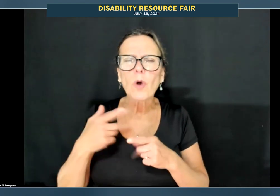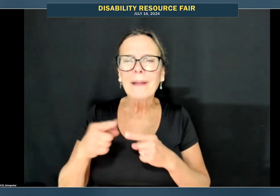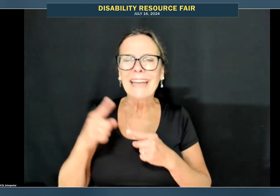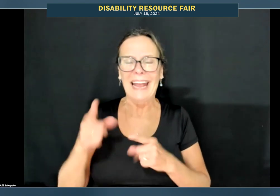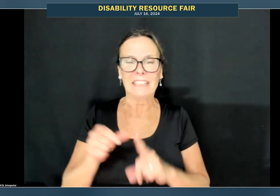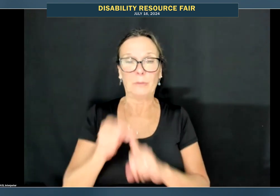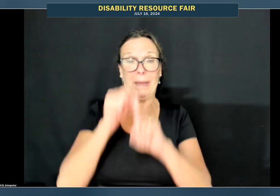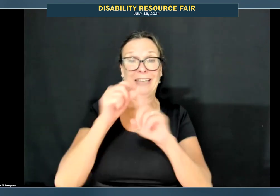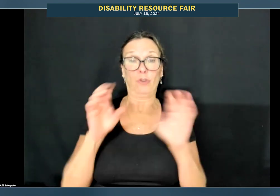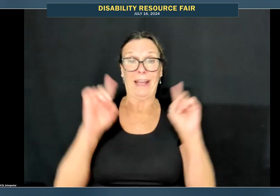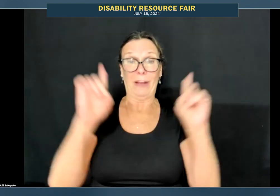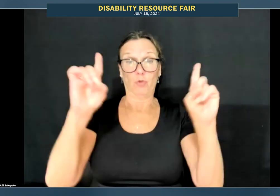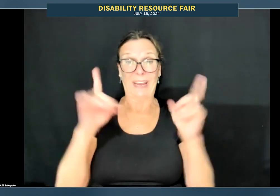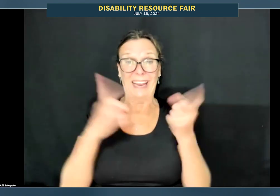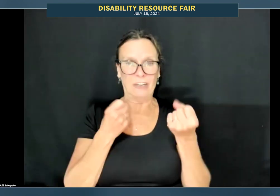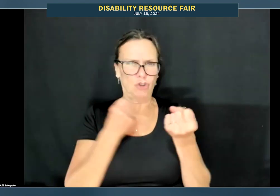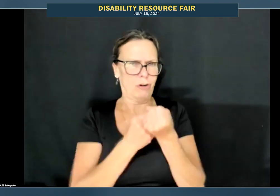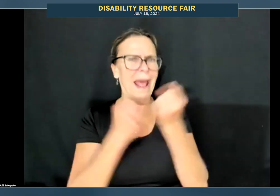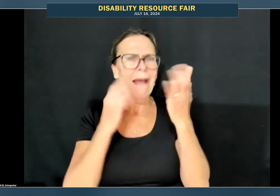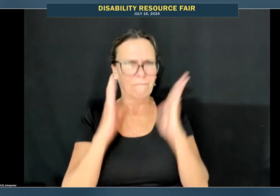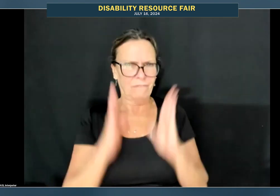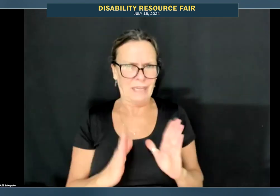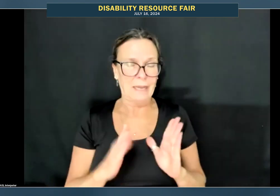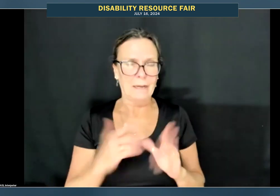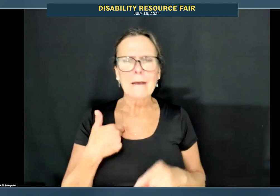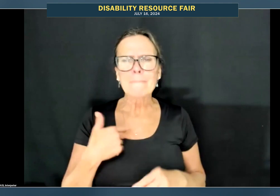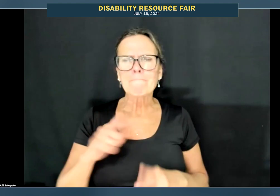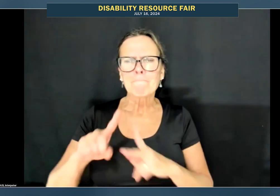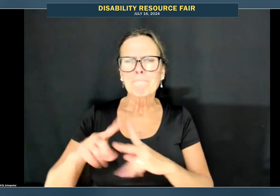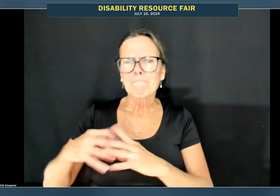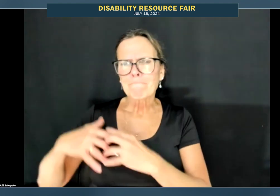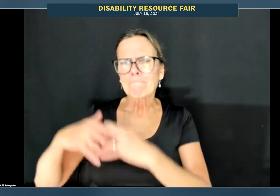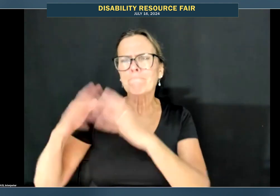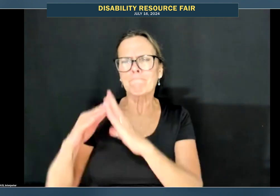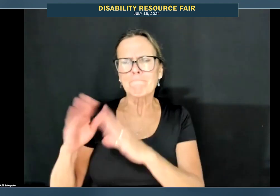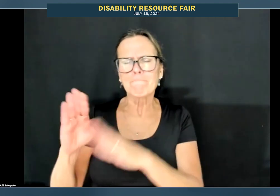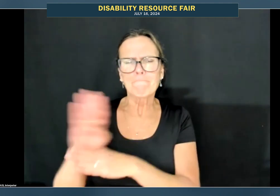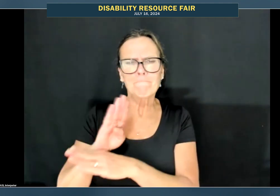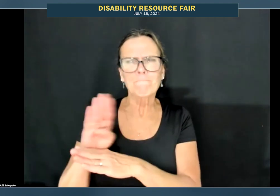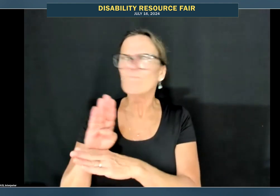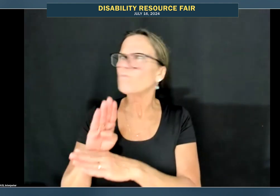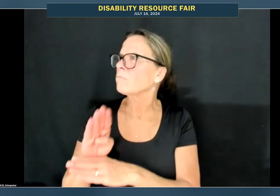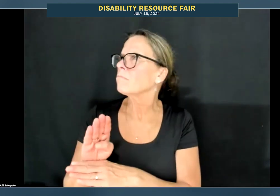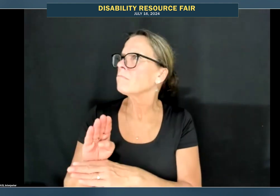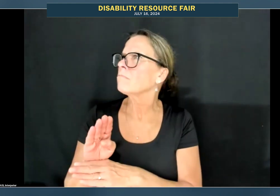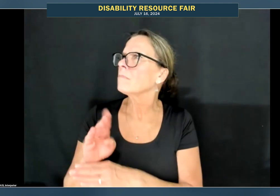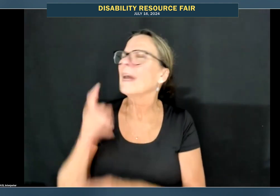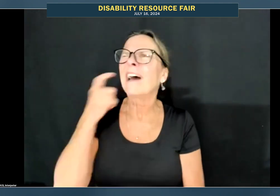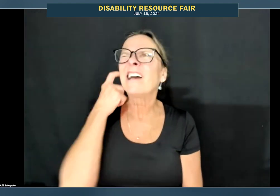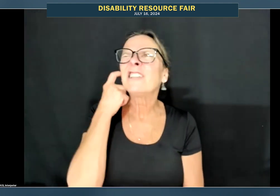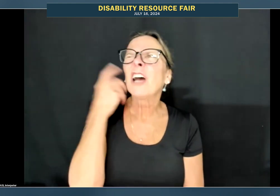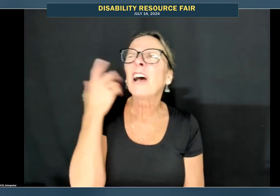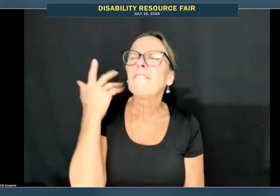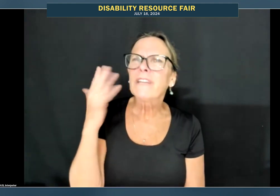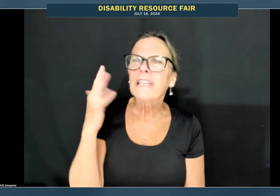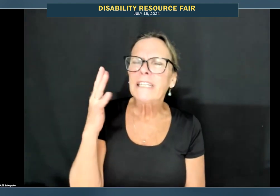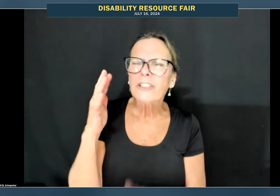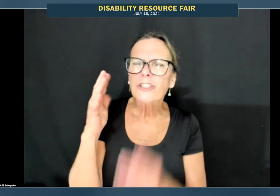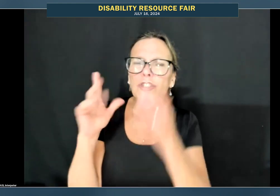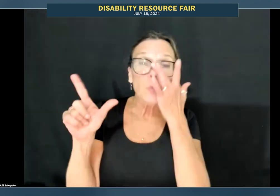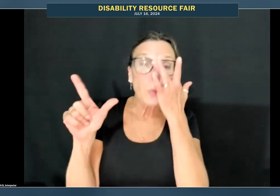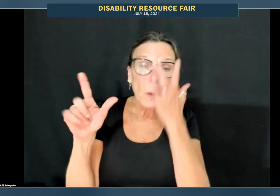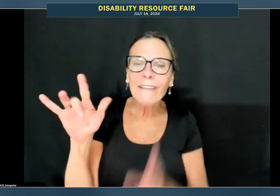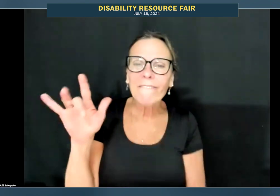advocate. I started this business I just finished my